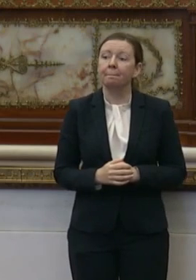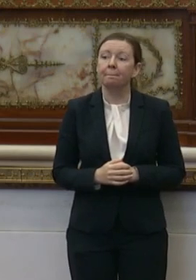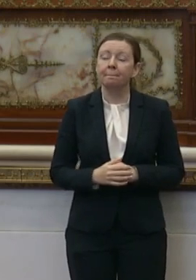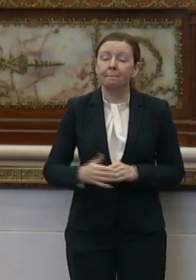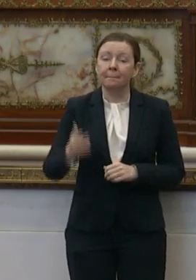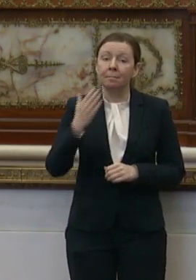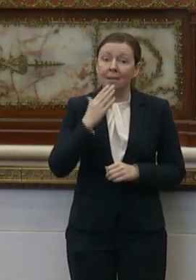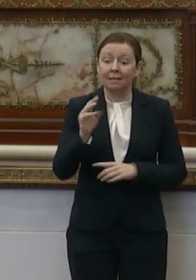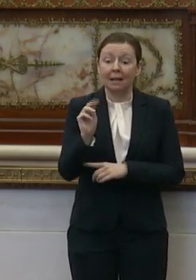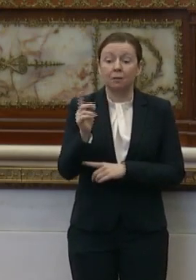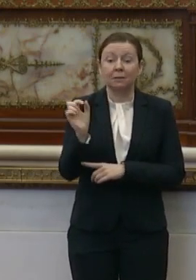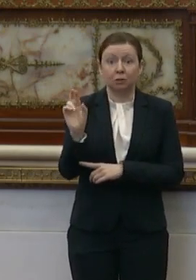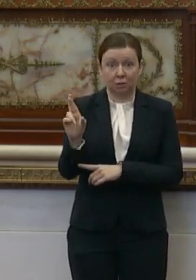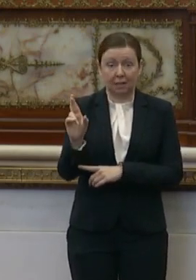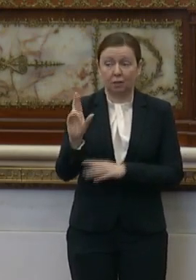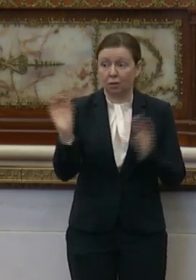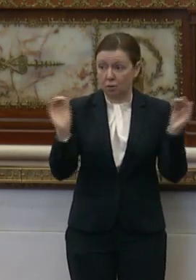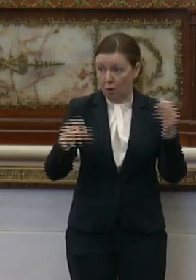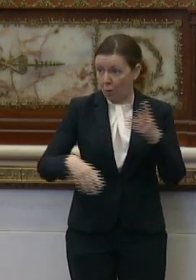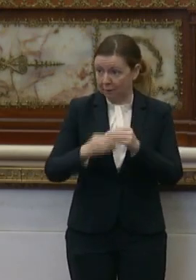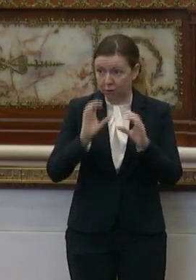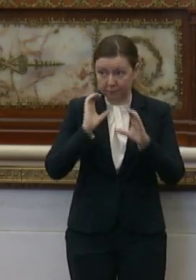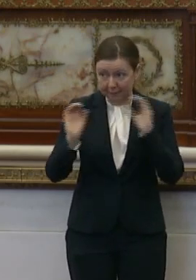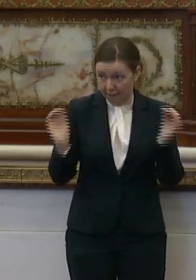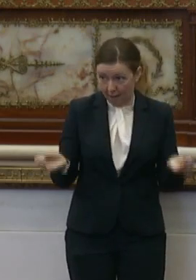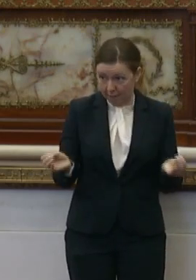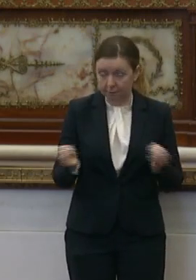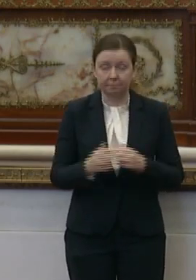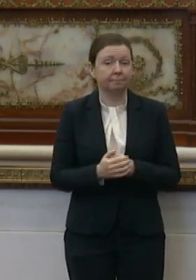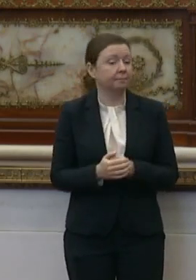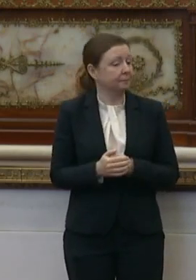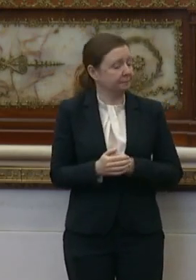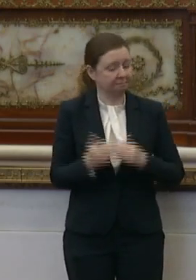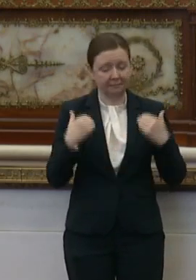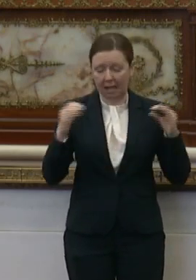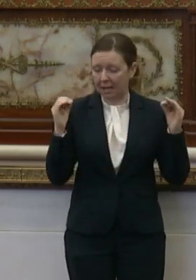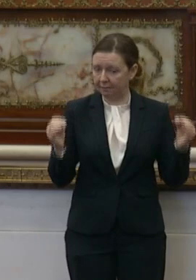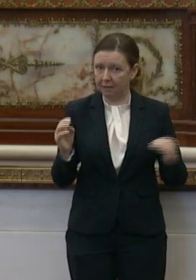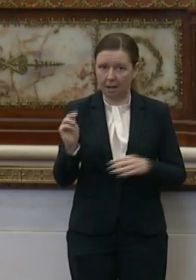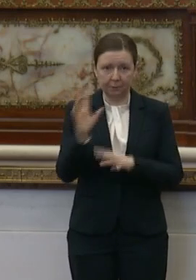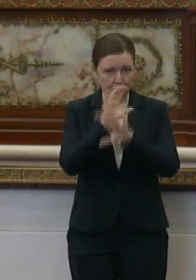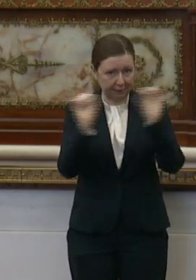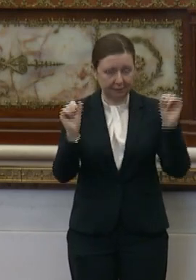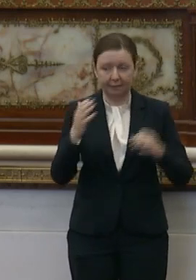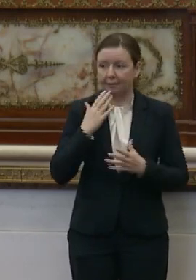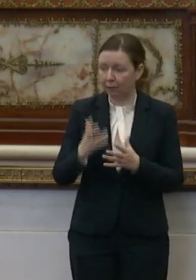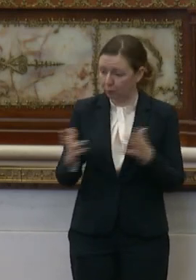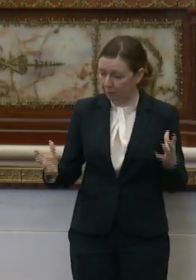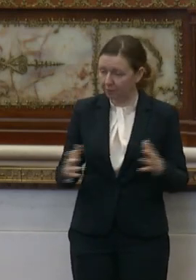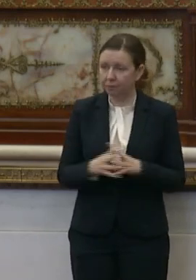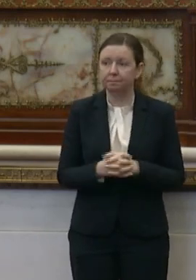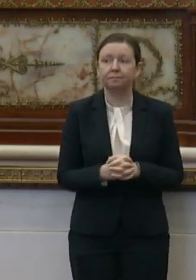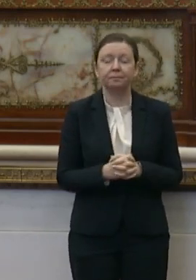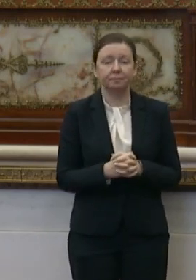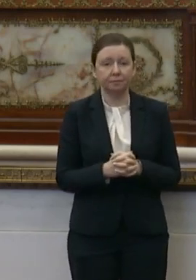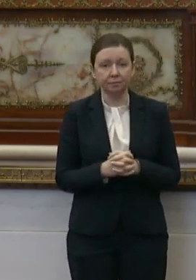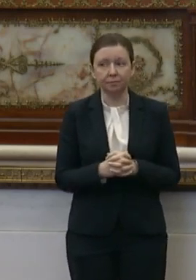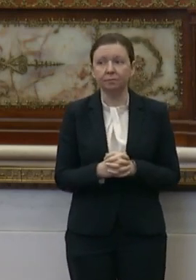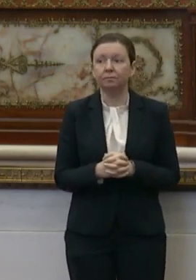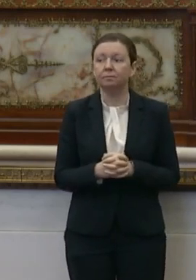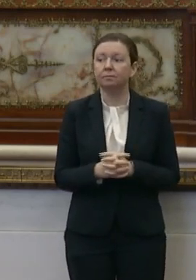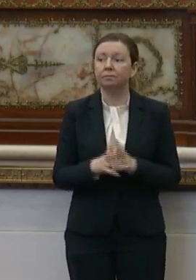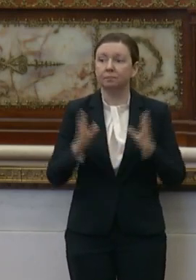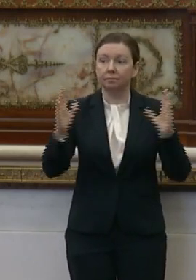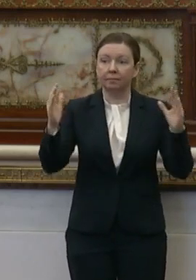Thank you, Mr. Decker. No additional communications? No, I have none, Mr. President. Thank you very much. And